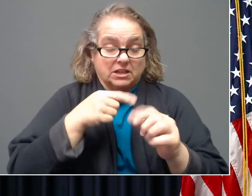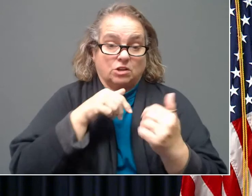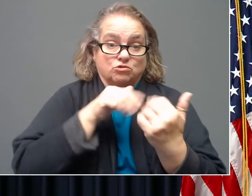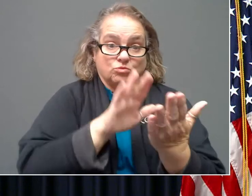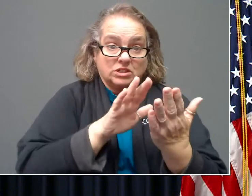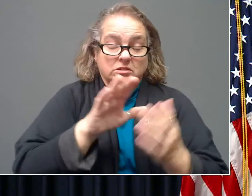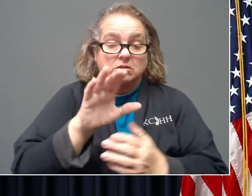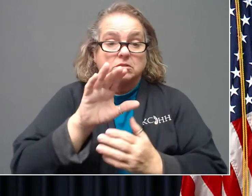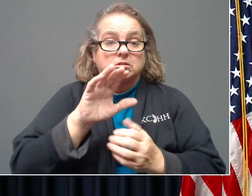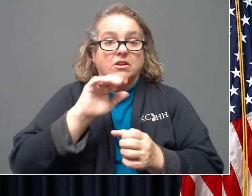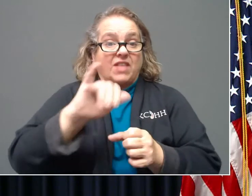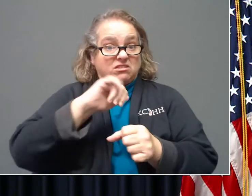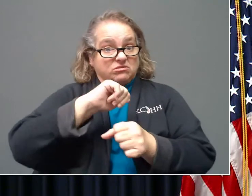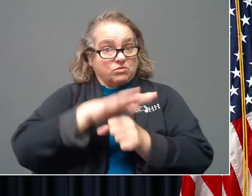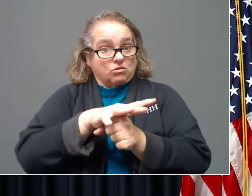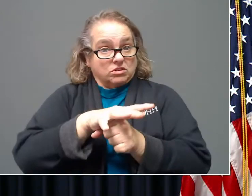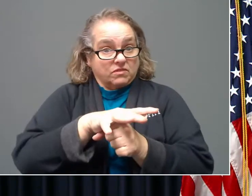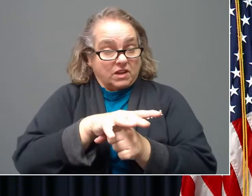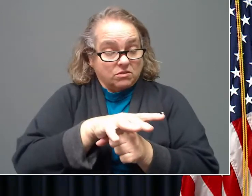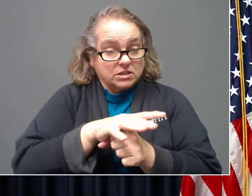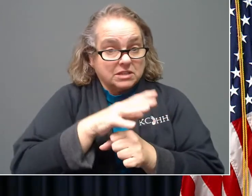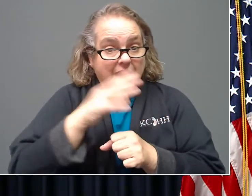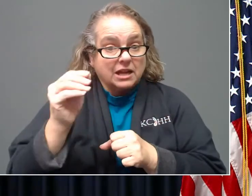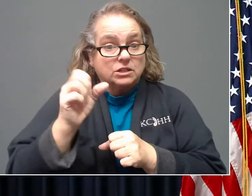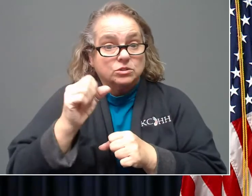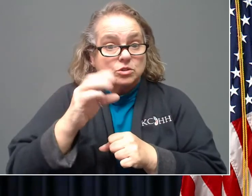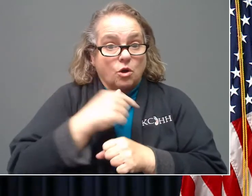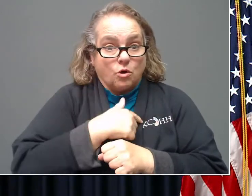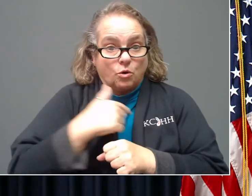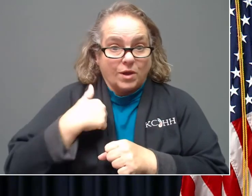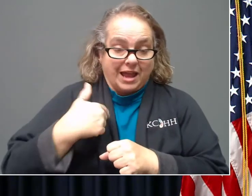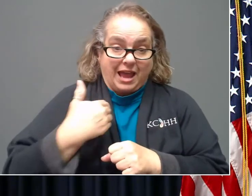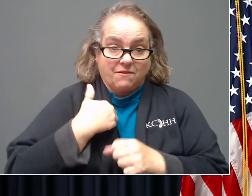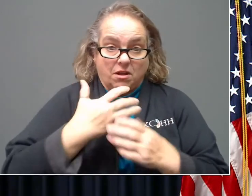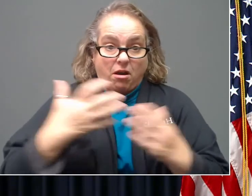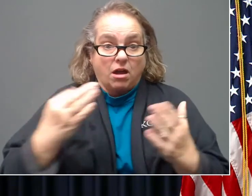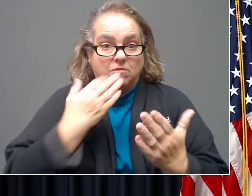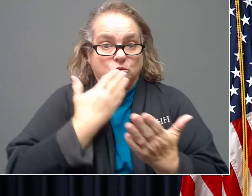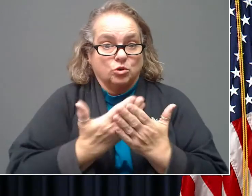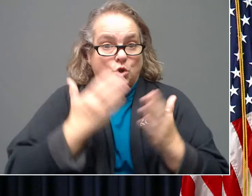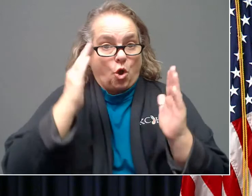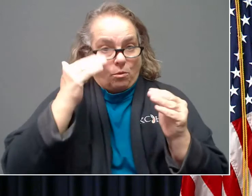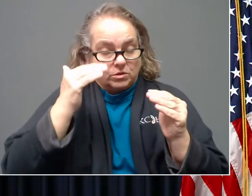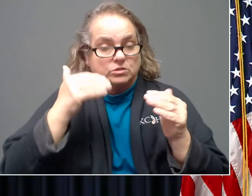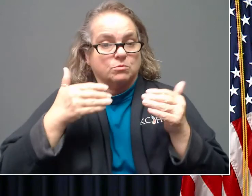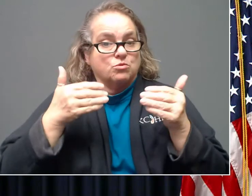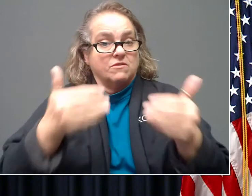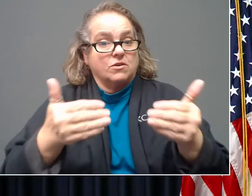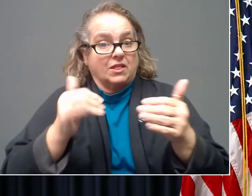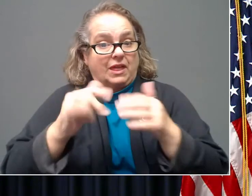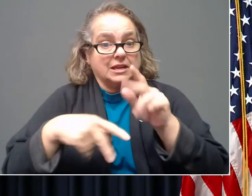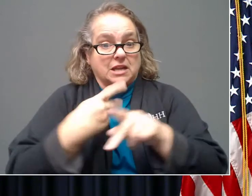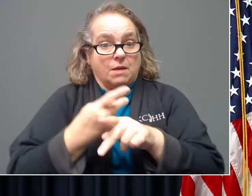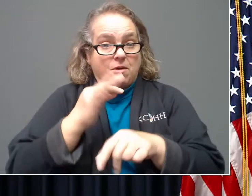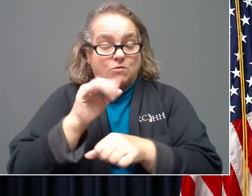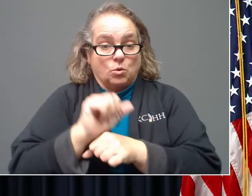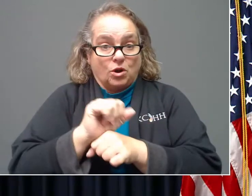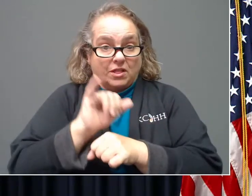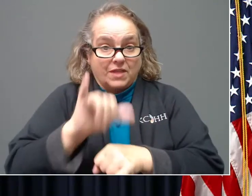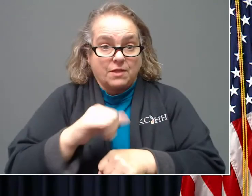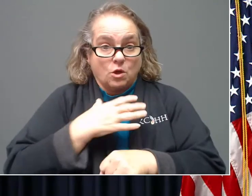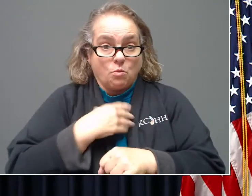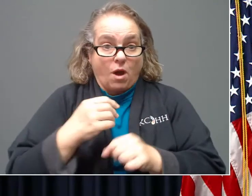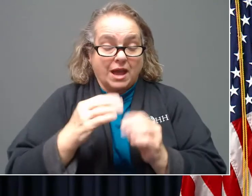pandemic. And so we certainly have hopes moving forward that the type of work that the White House task